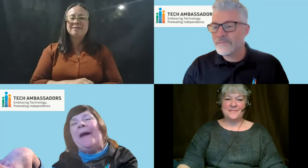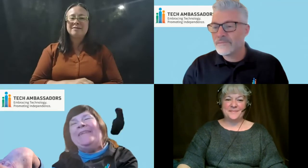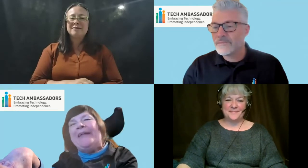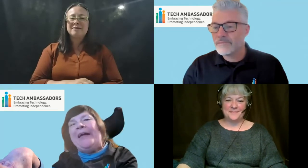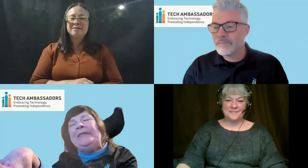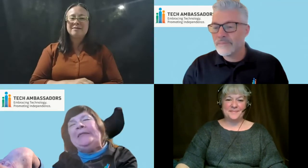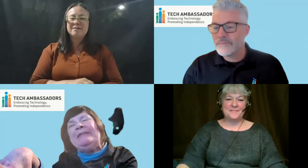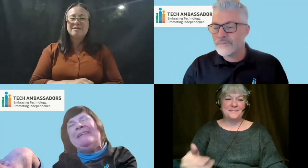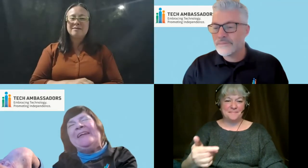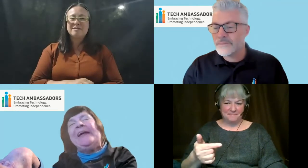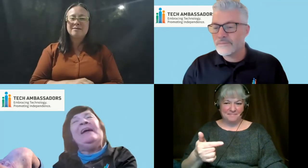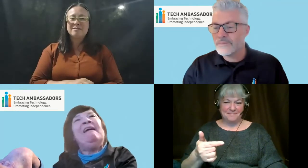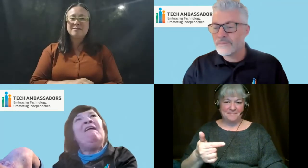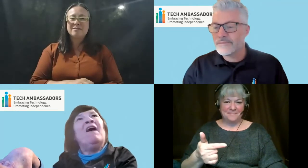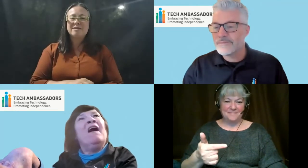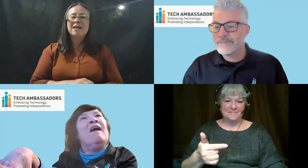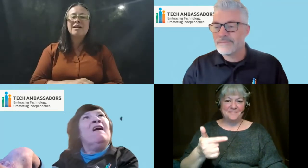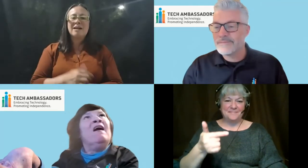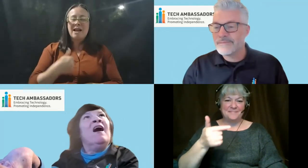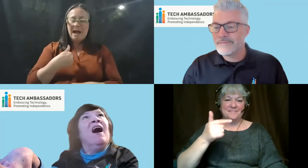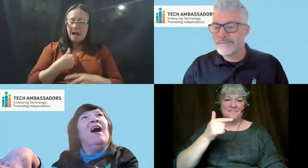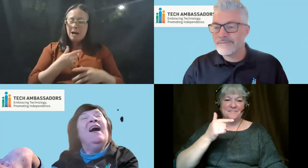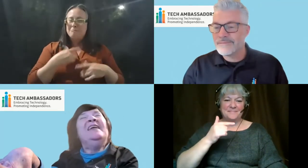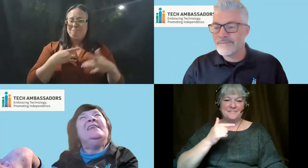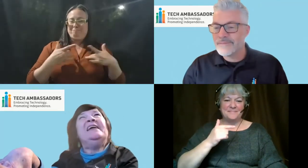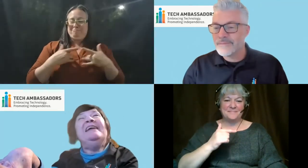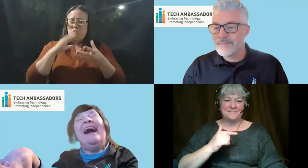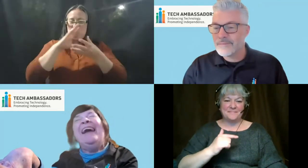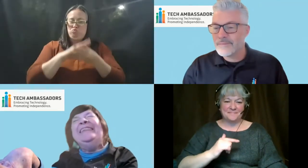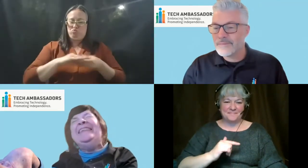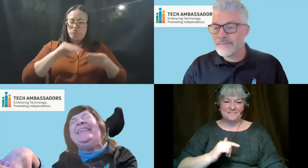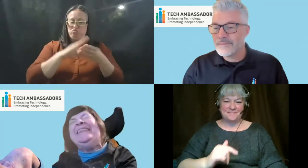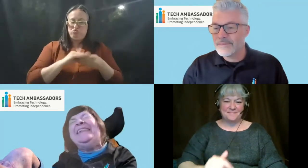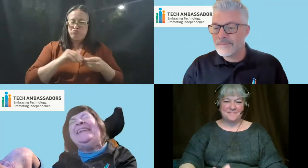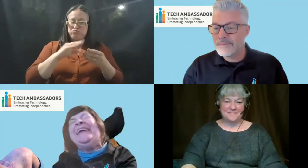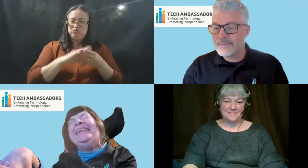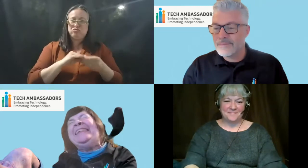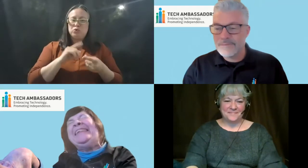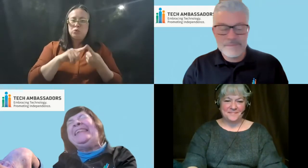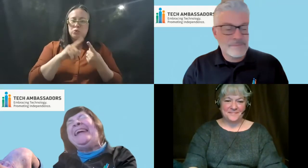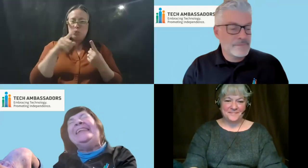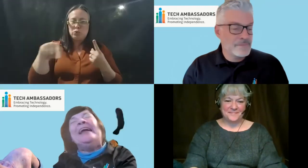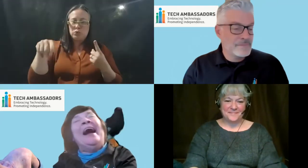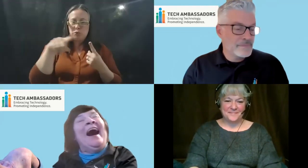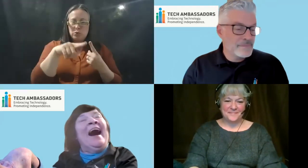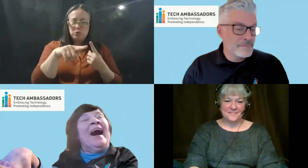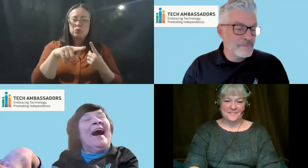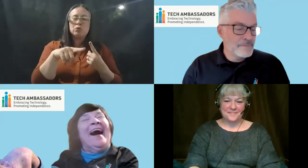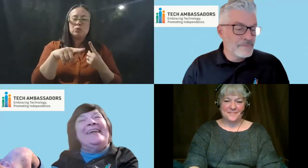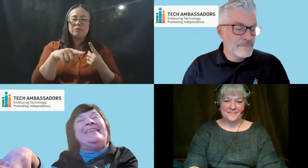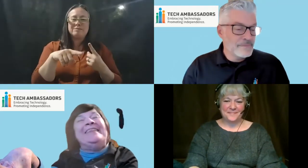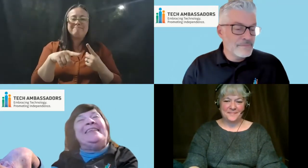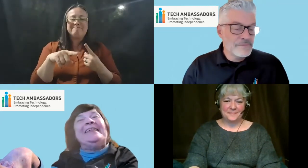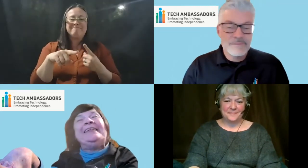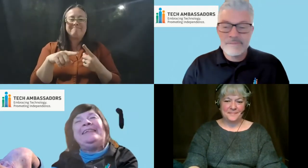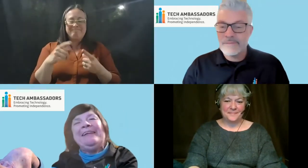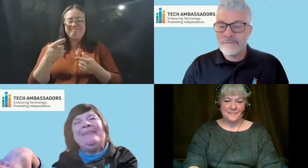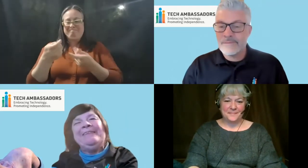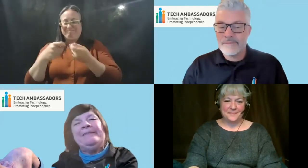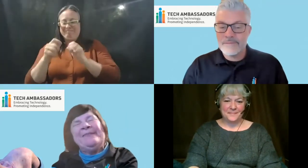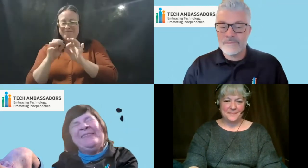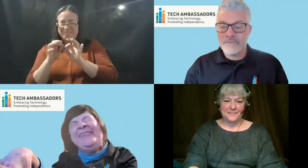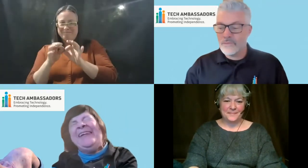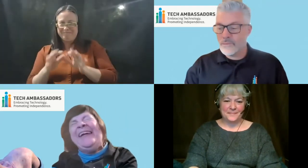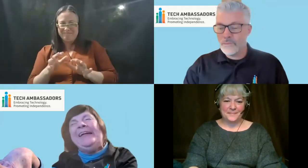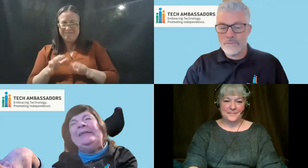bit about my story. It's a long story because I'm